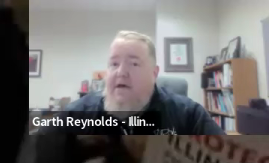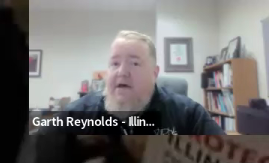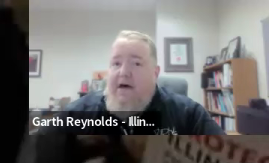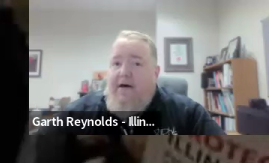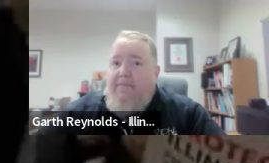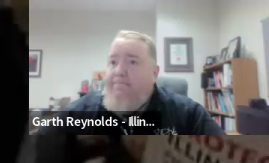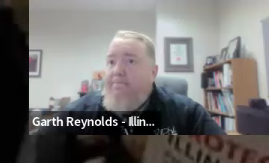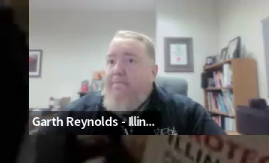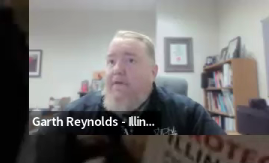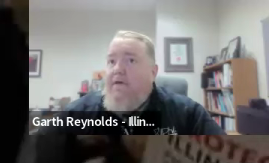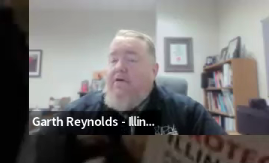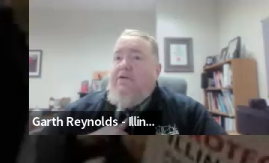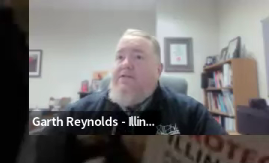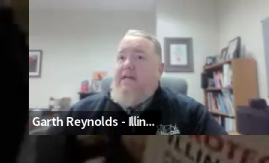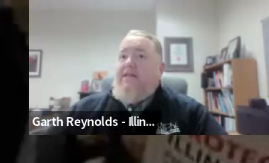items.